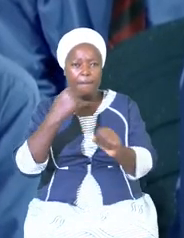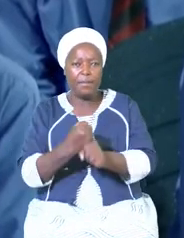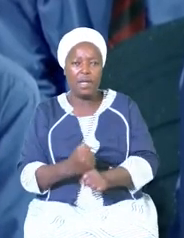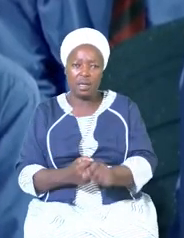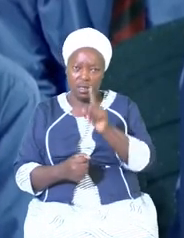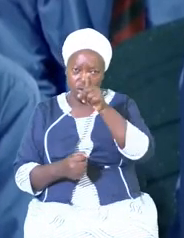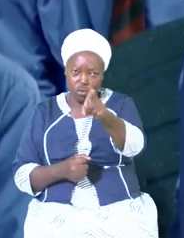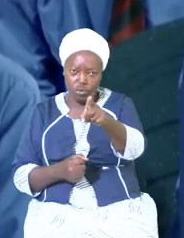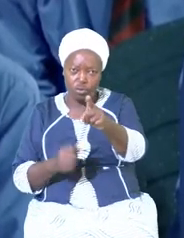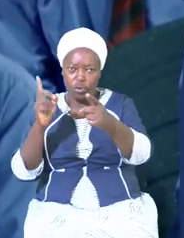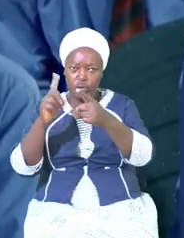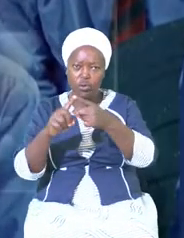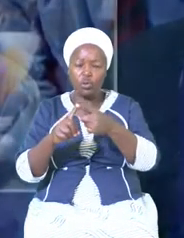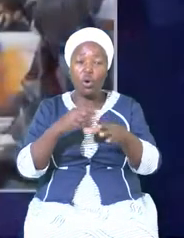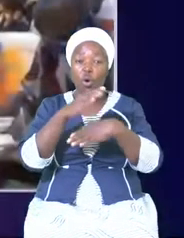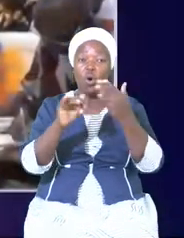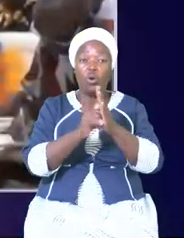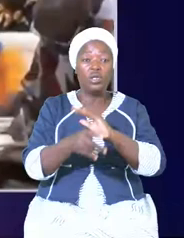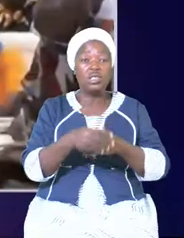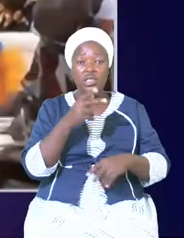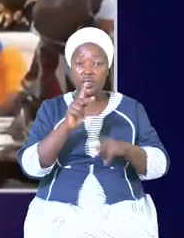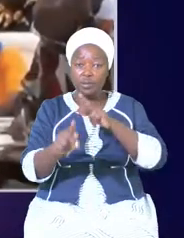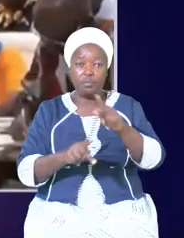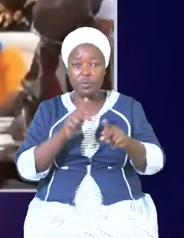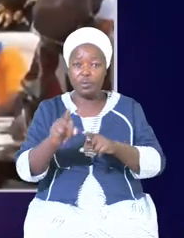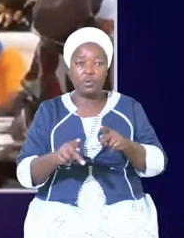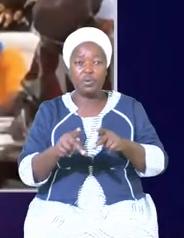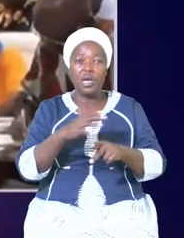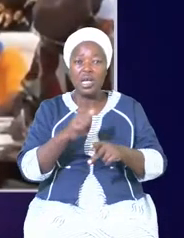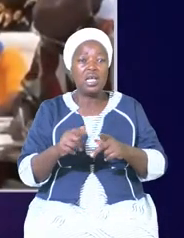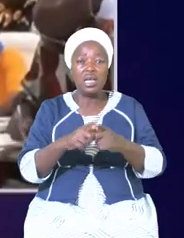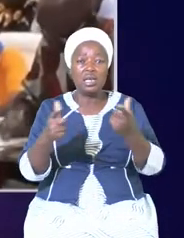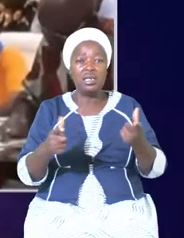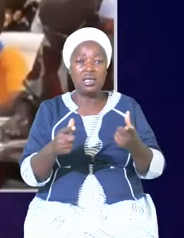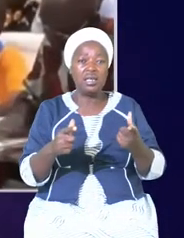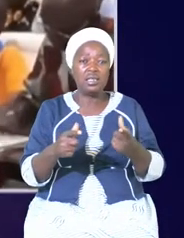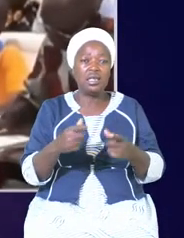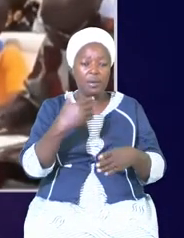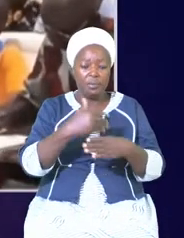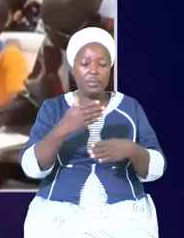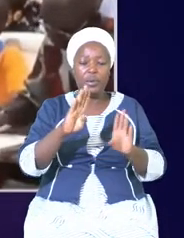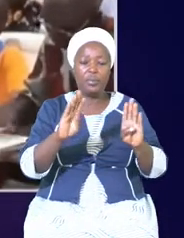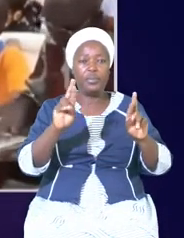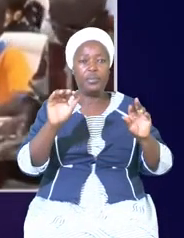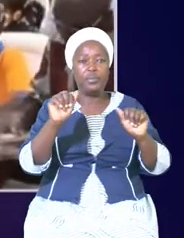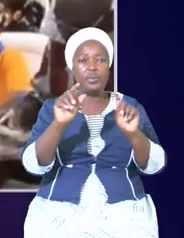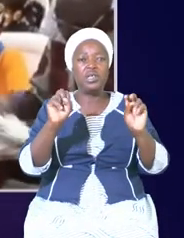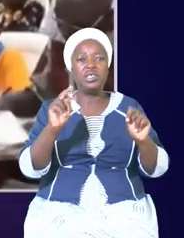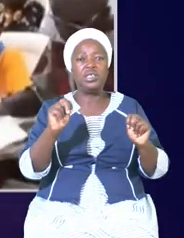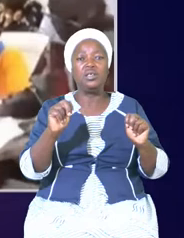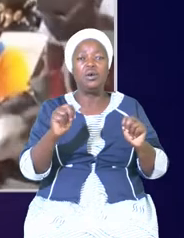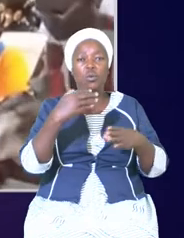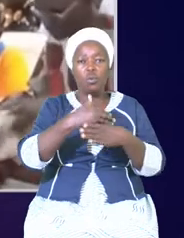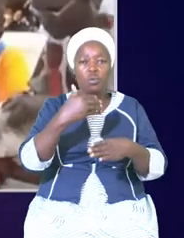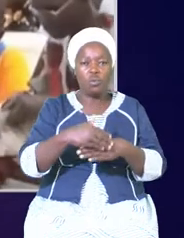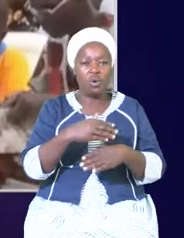this people a fierce brazen wall. And they shall fight, no strangers, against thee, but they